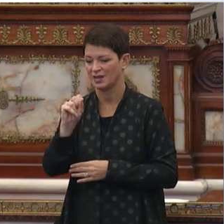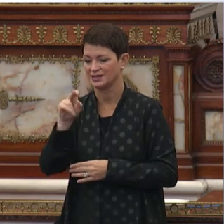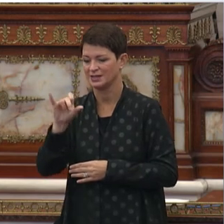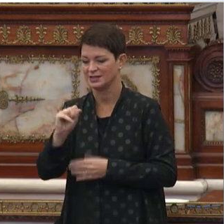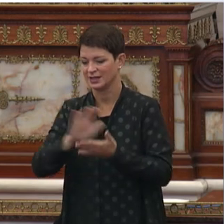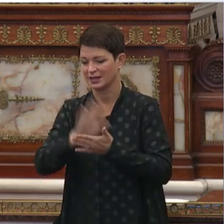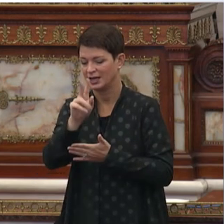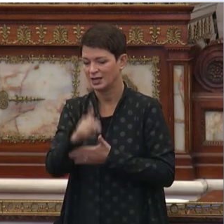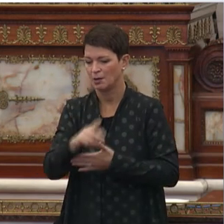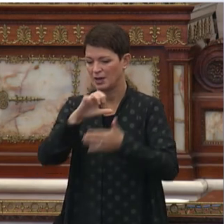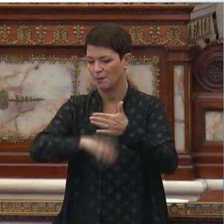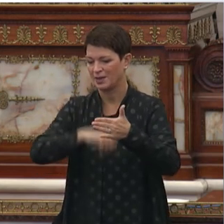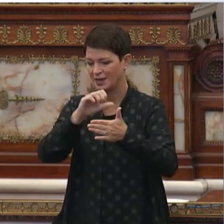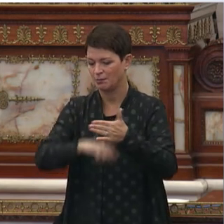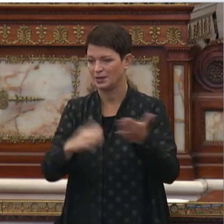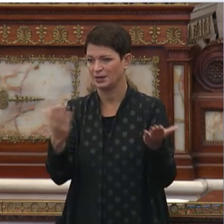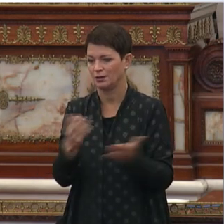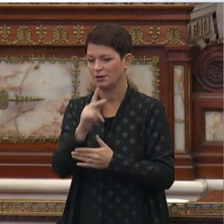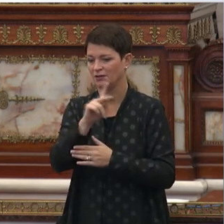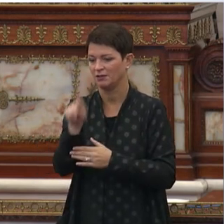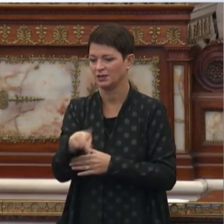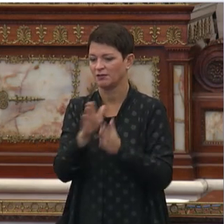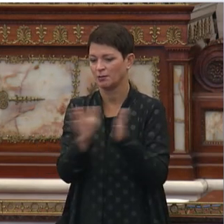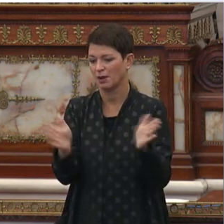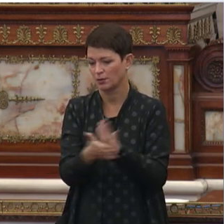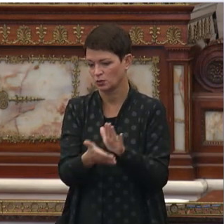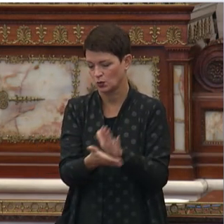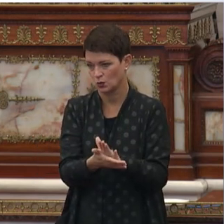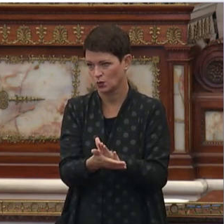and abatement practices in Philadelphia public schools.